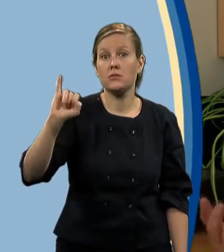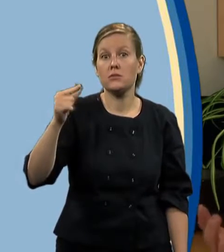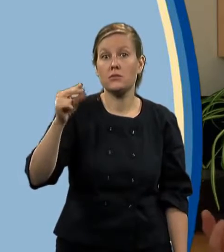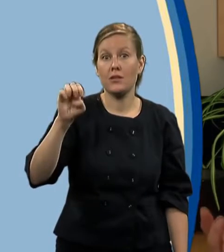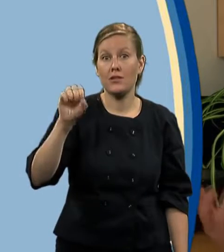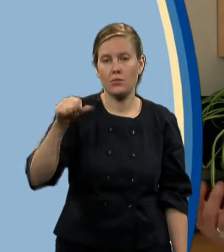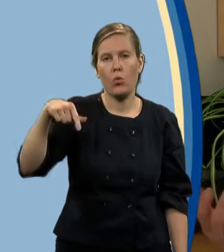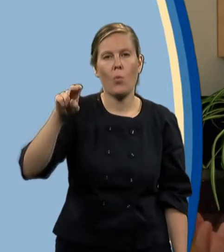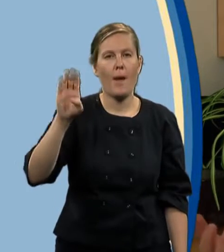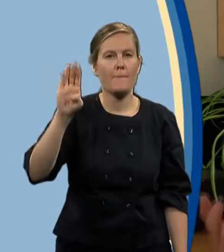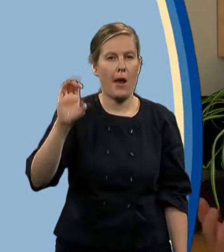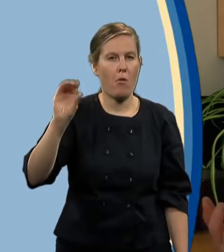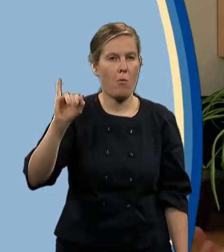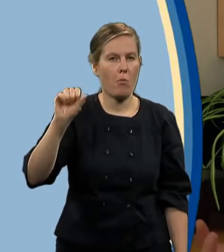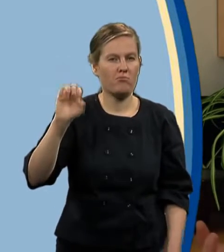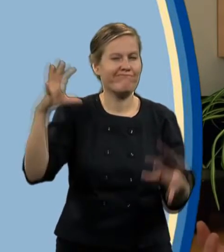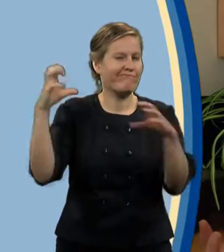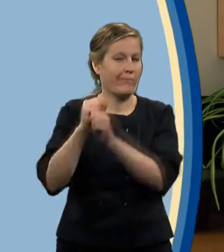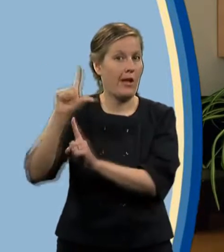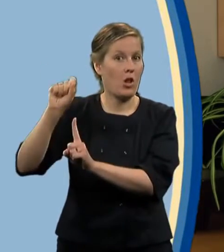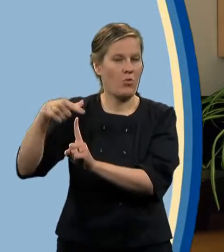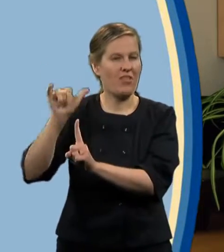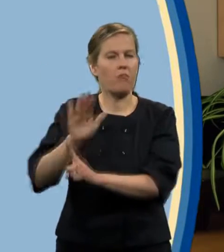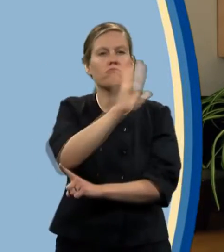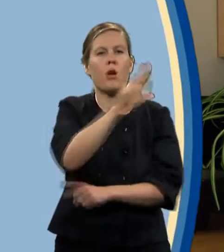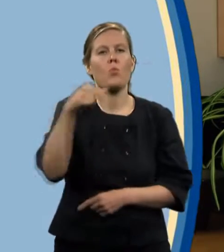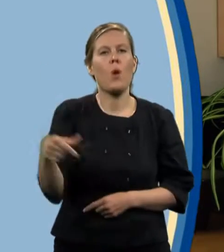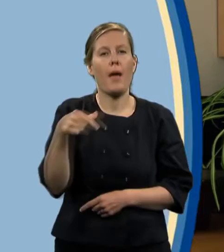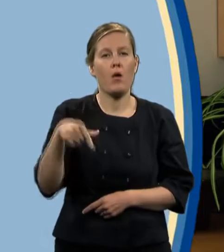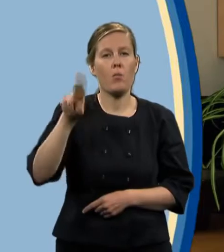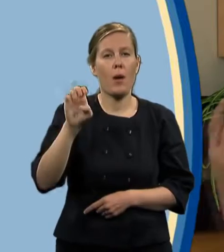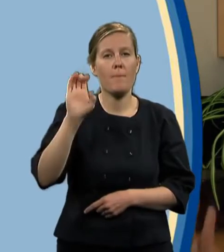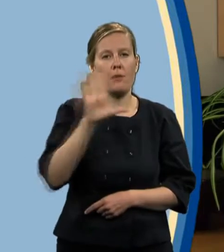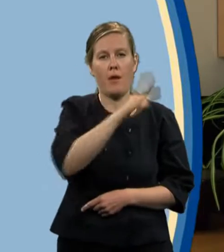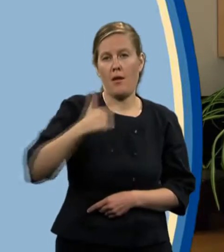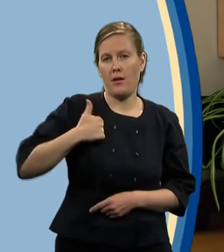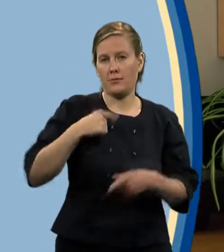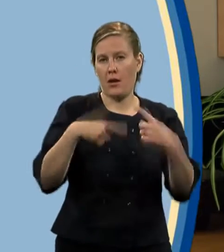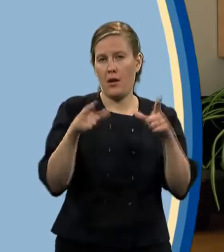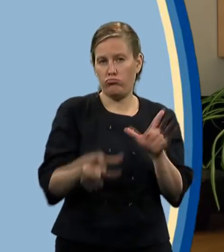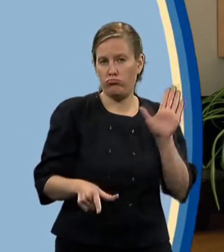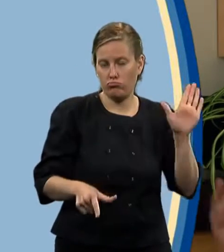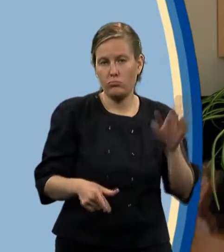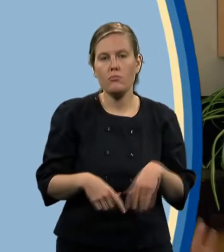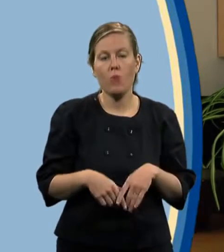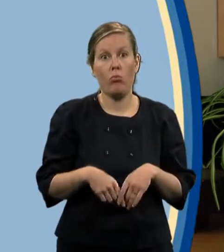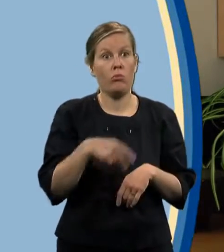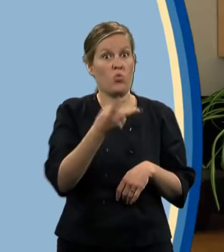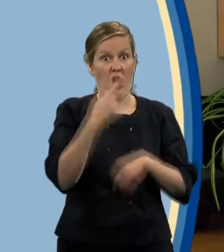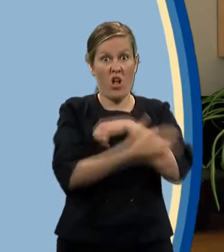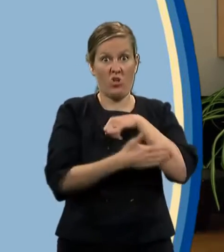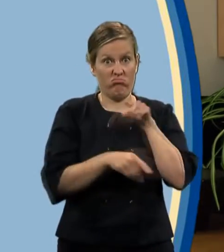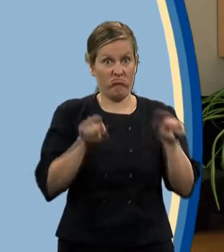studied, which is Langue des Signes Québécois, LSQ. And that's the sign language used in Quebec, in